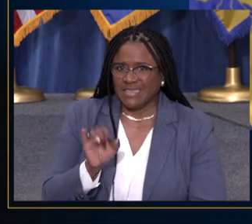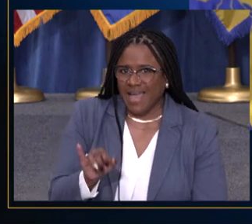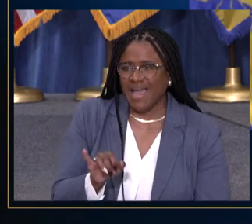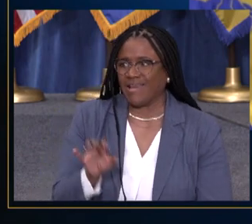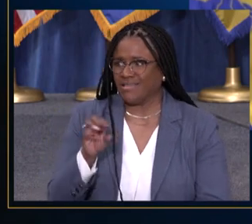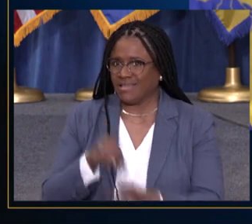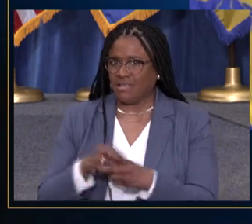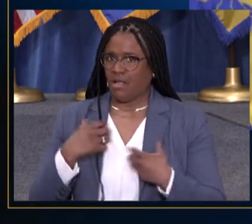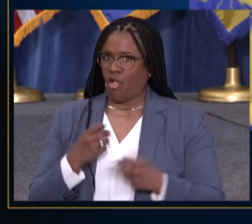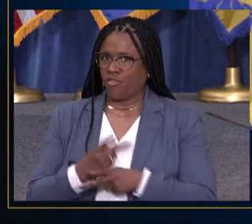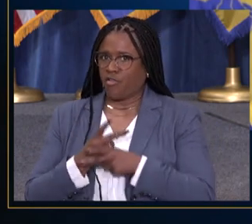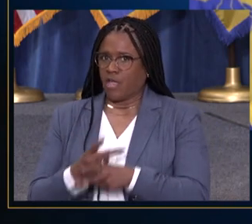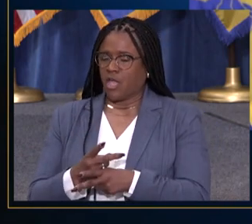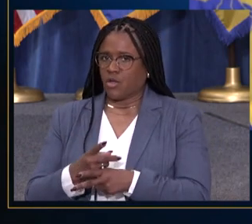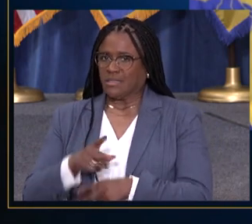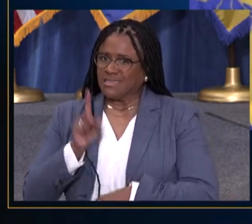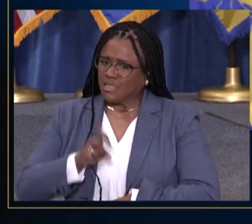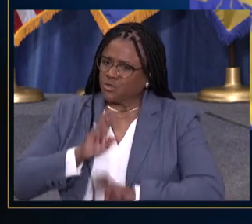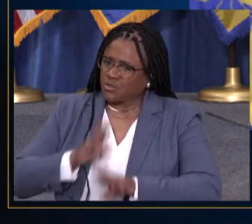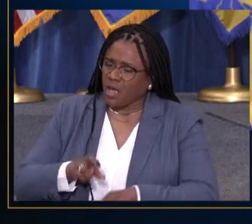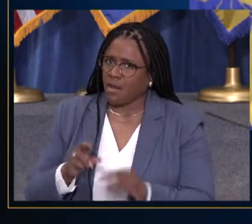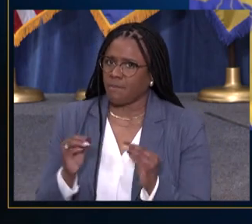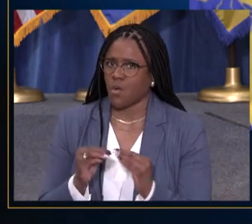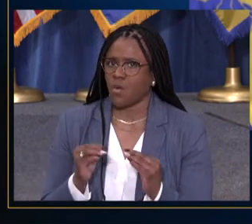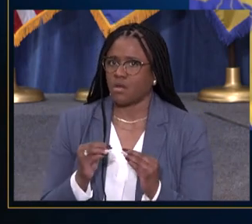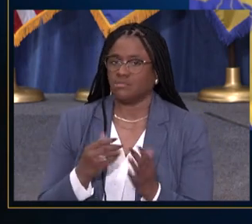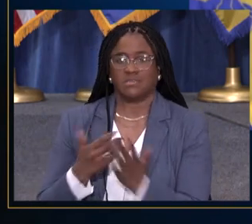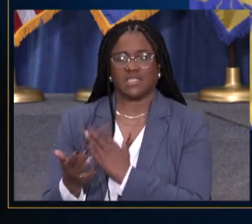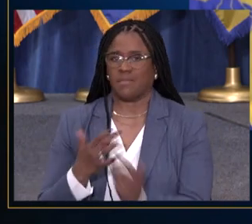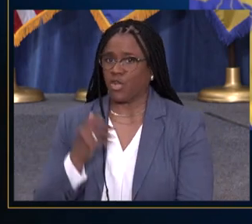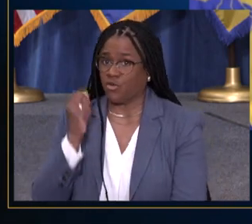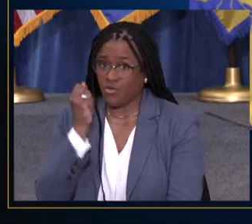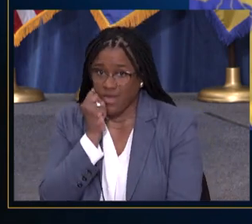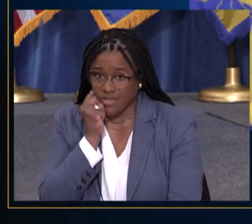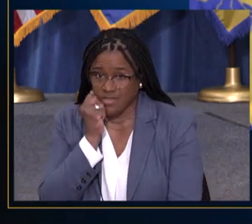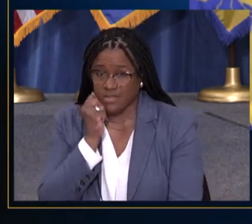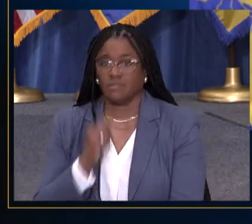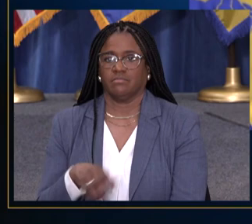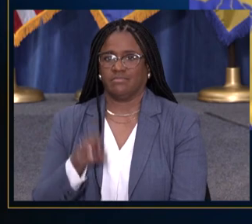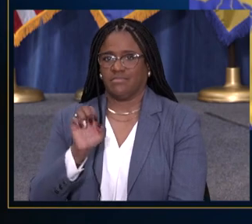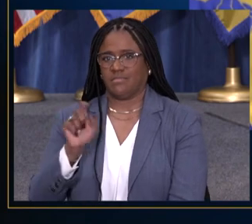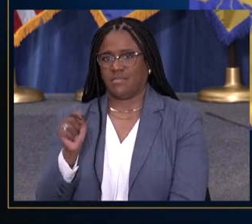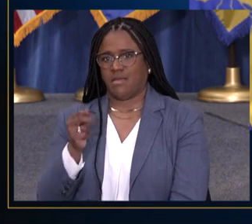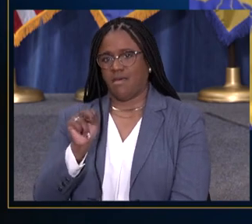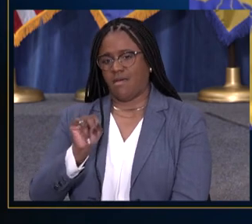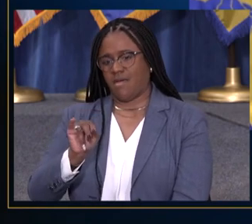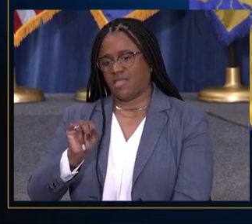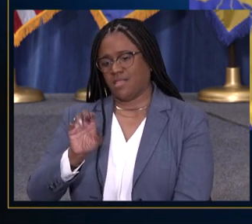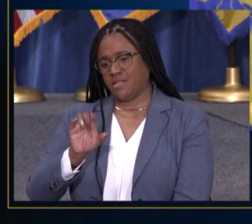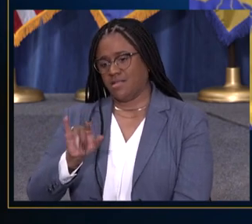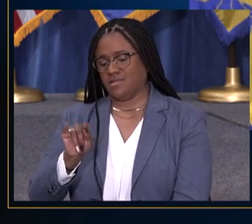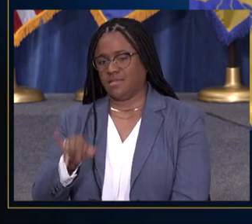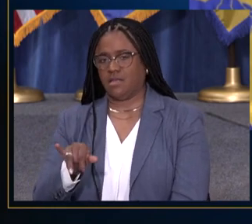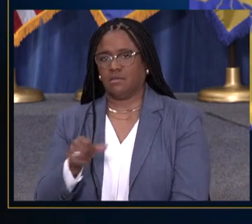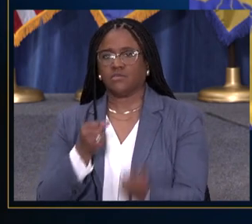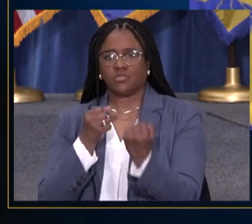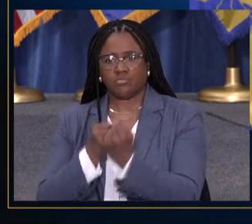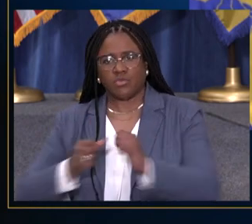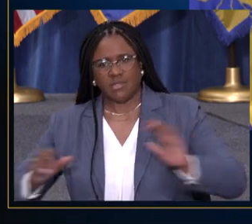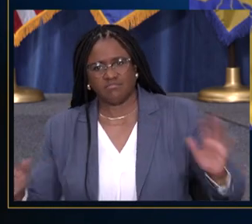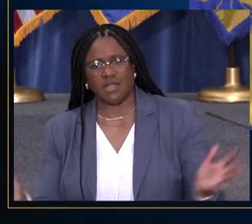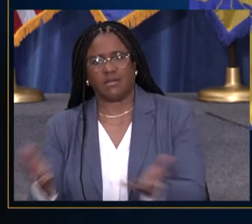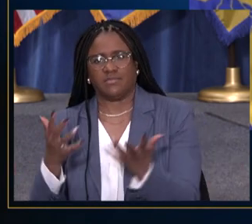and responsive healthcare system, regardless of race or ethnicity. Supporting and uplifting